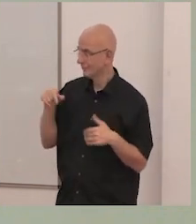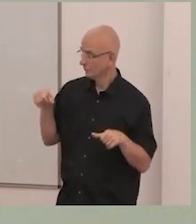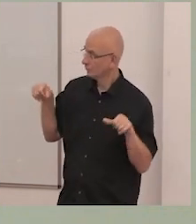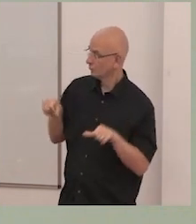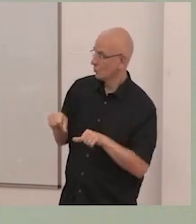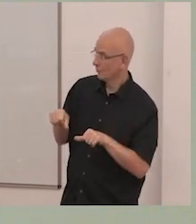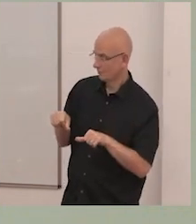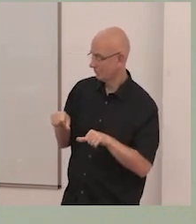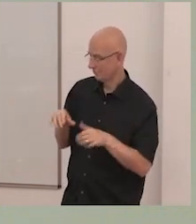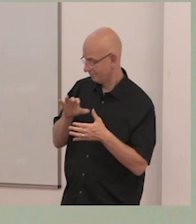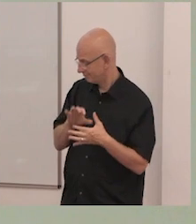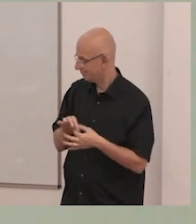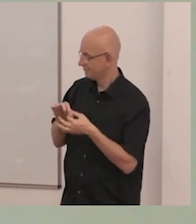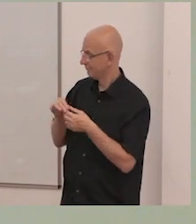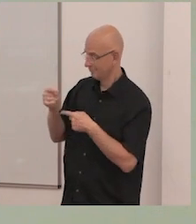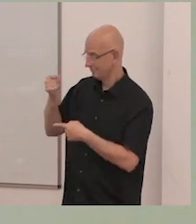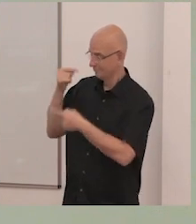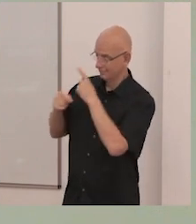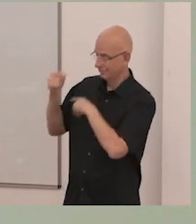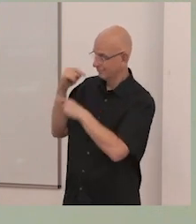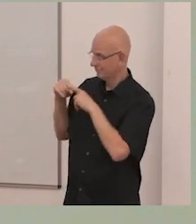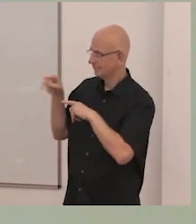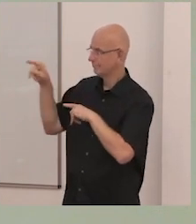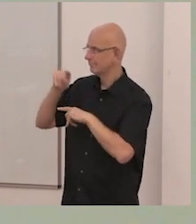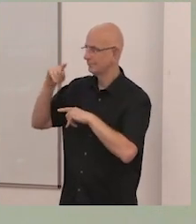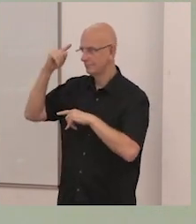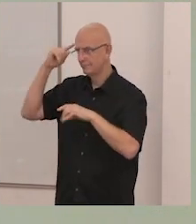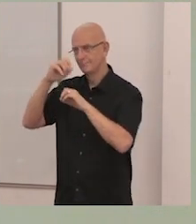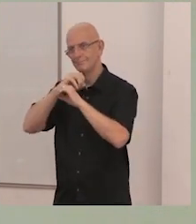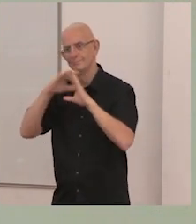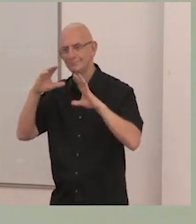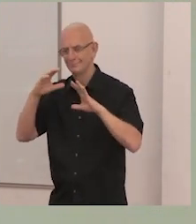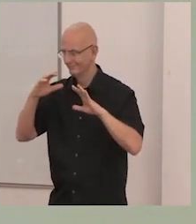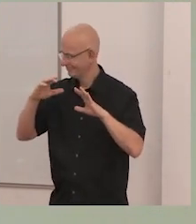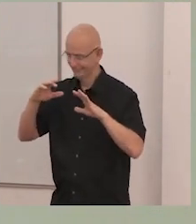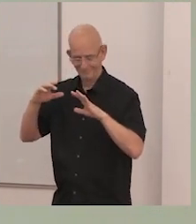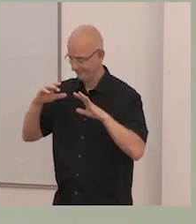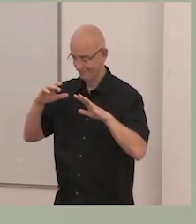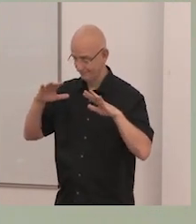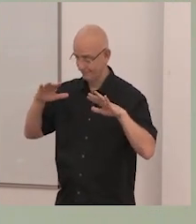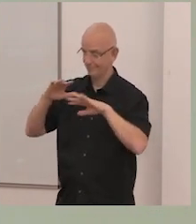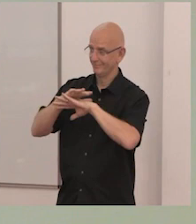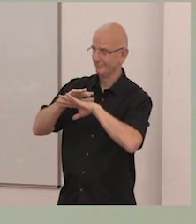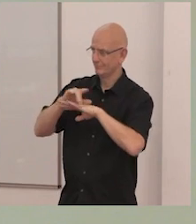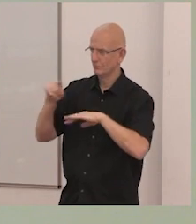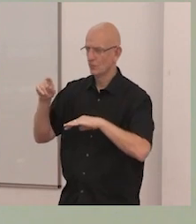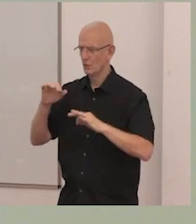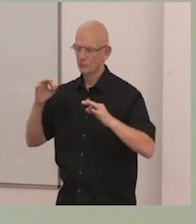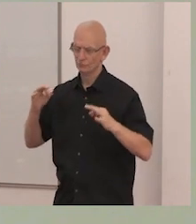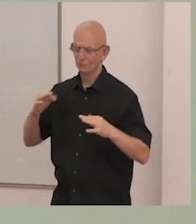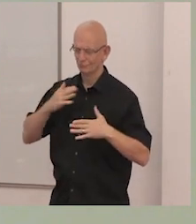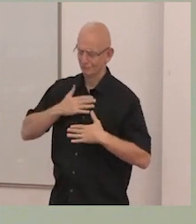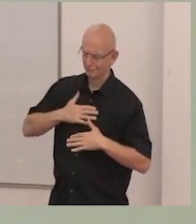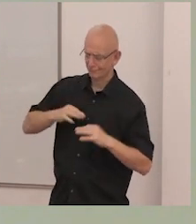socialism, which was, in my view, Soviet Union, Soviet experiment. I